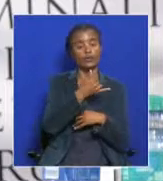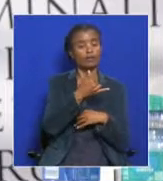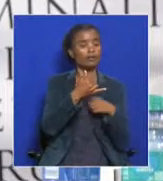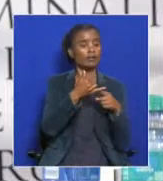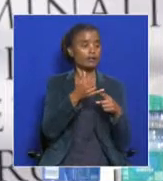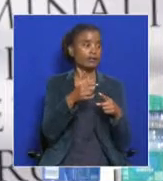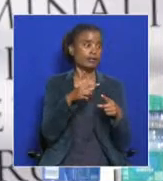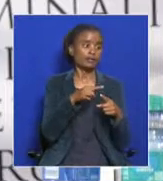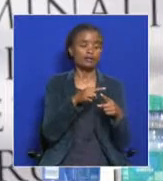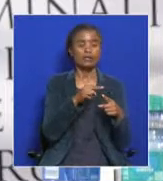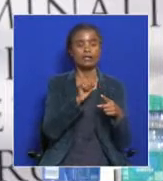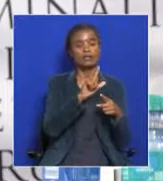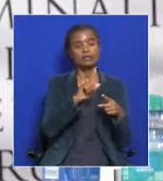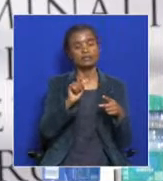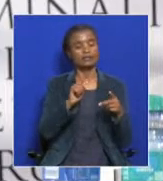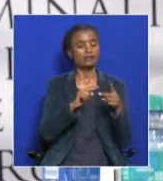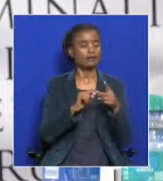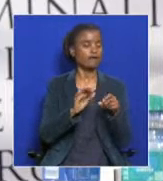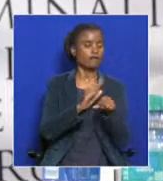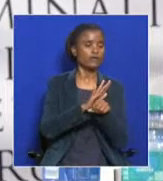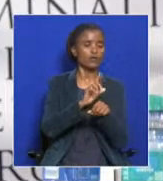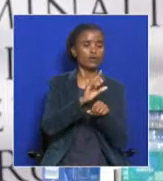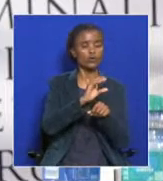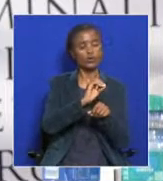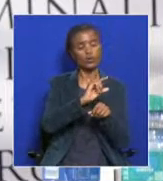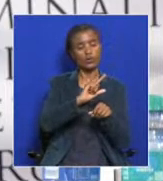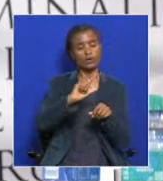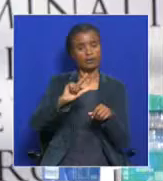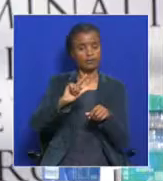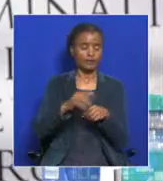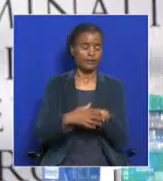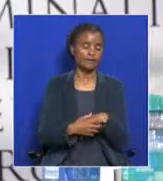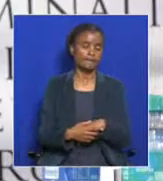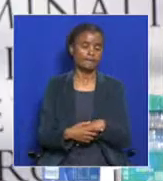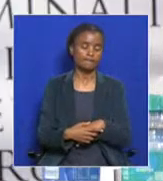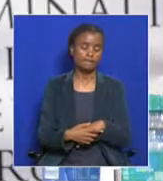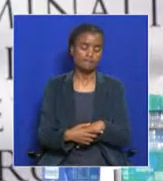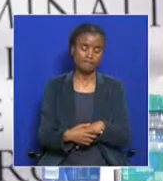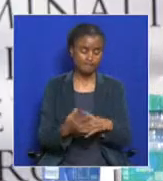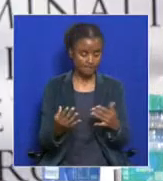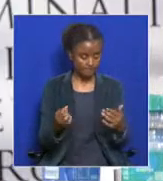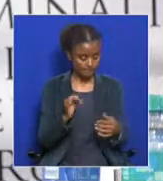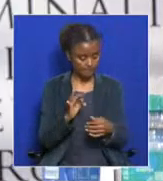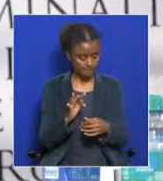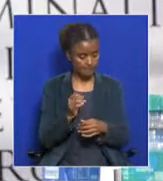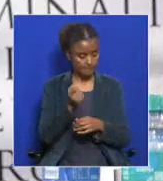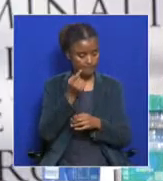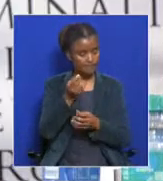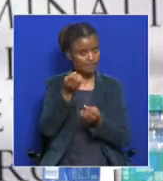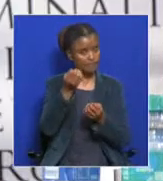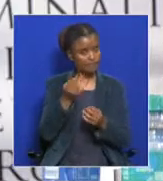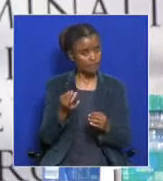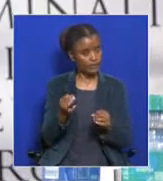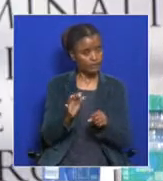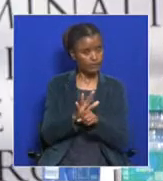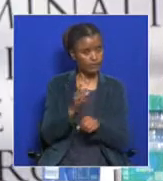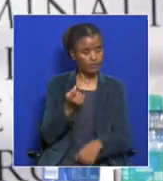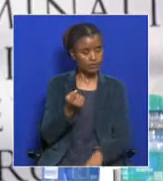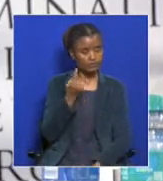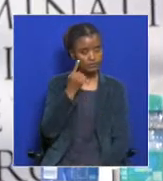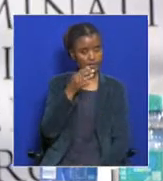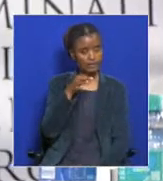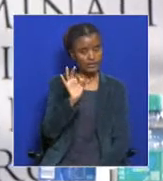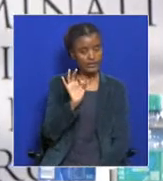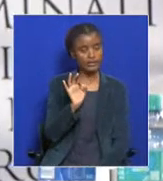Okay. So, if I understand your testimony correctly, we are now at a point where